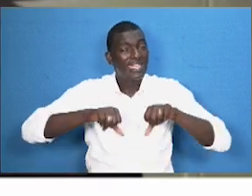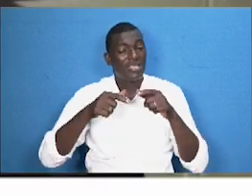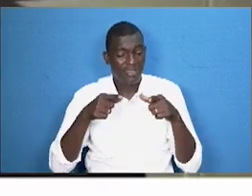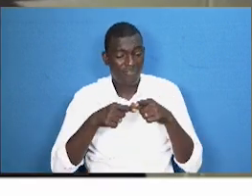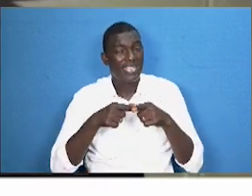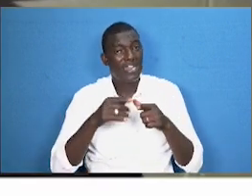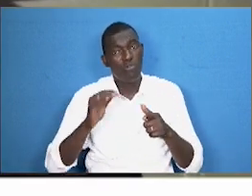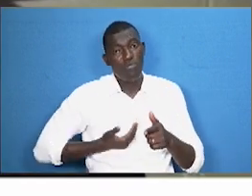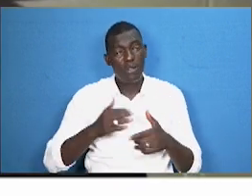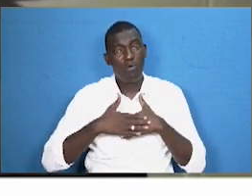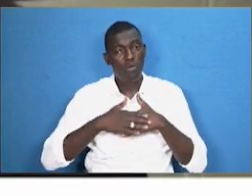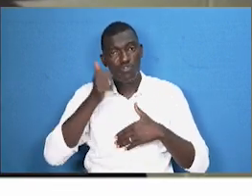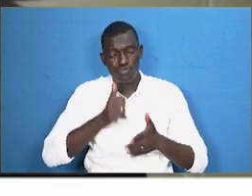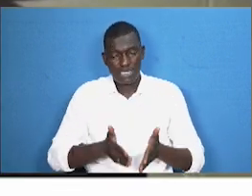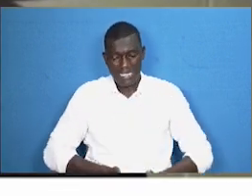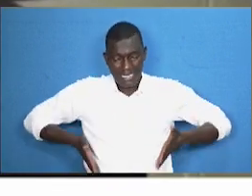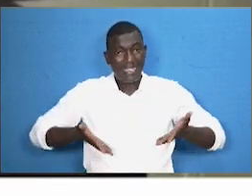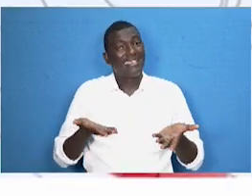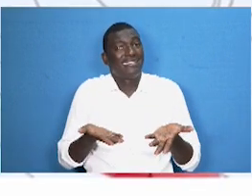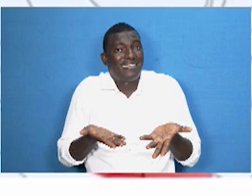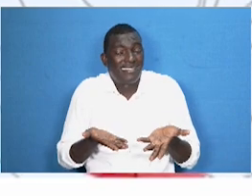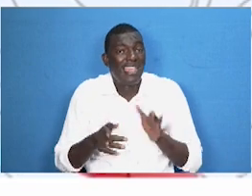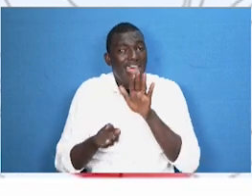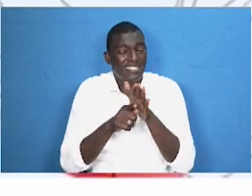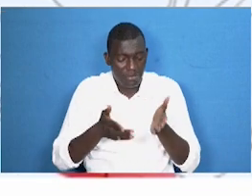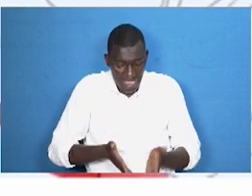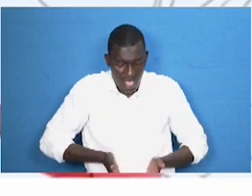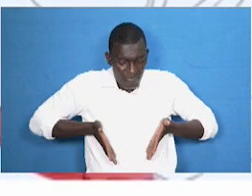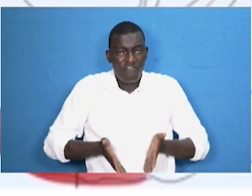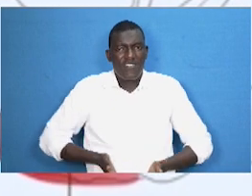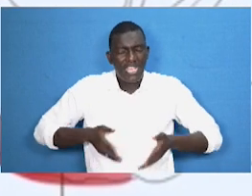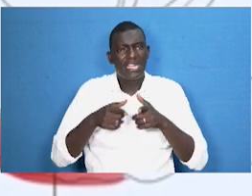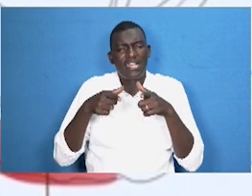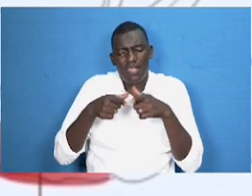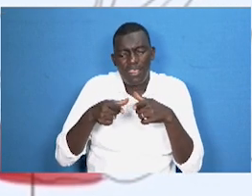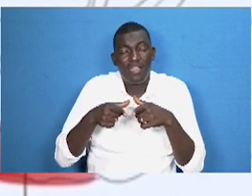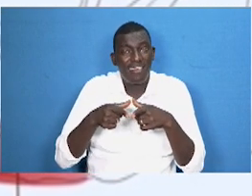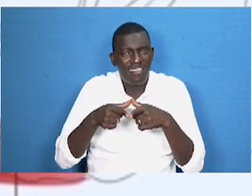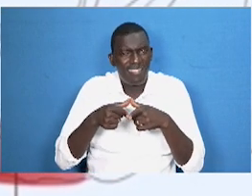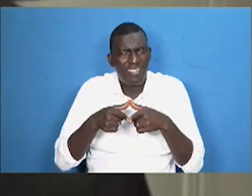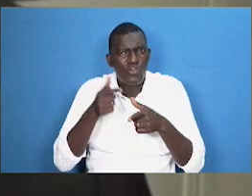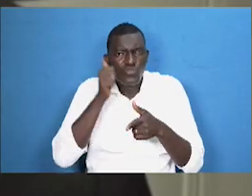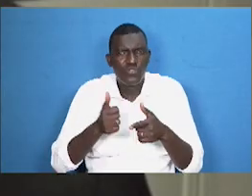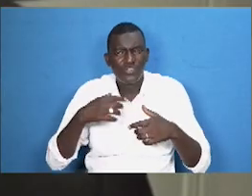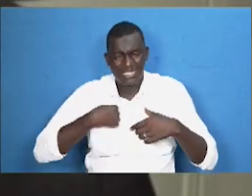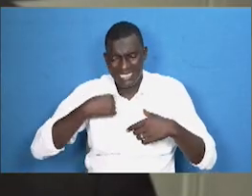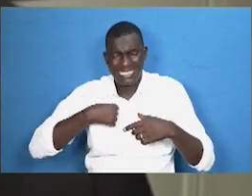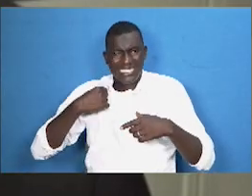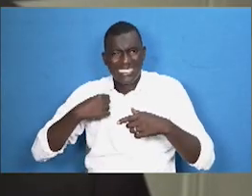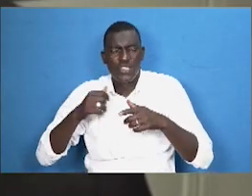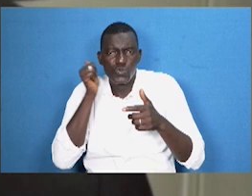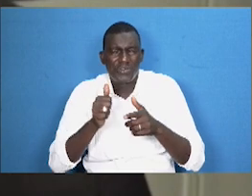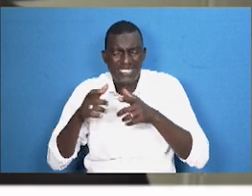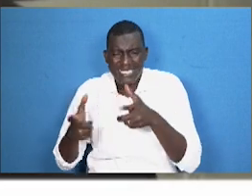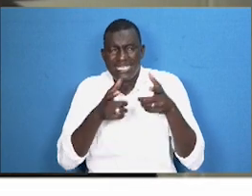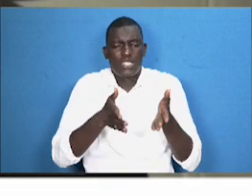vagina, so there are conditions. For example, in the case of vaginal candidiasis, now vaginal candidiasis will cause you undue comfort.